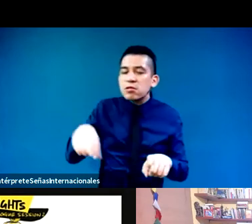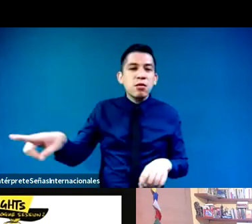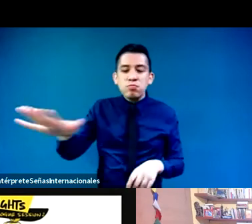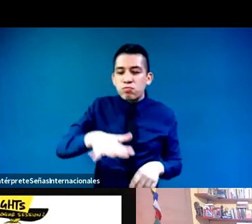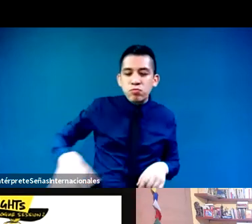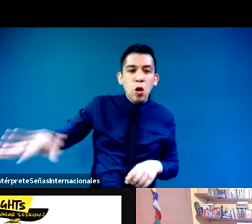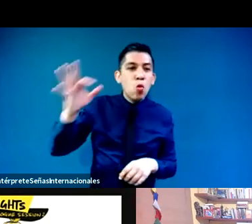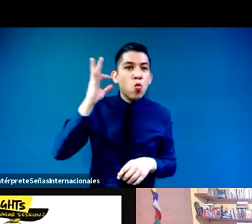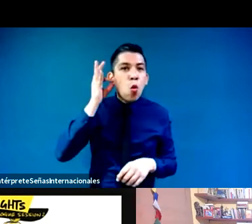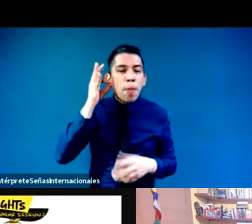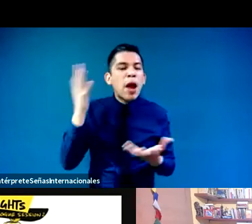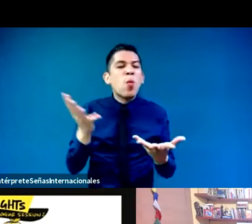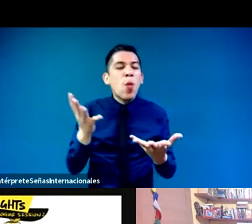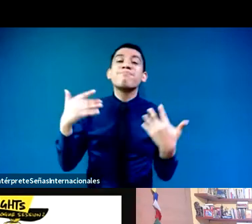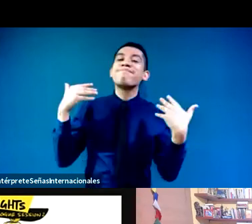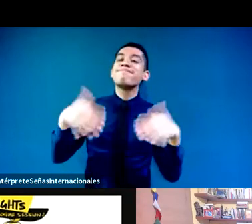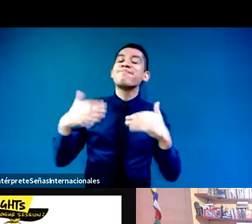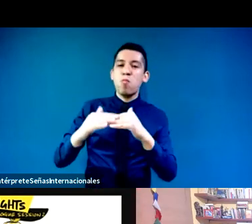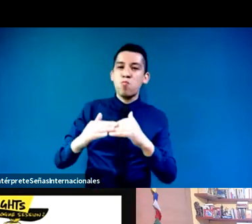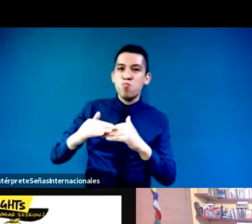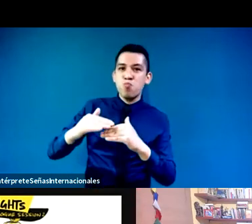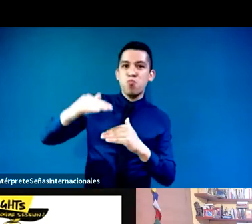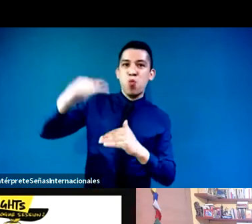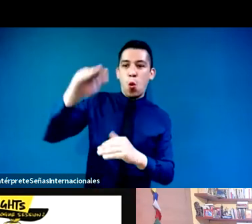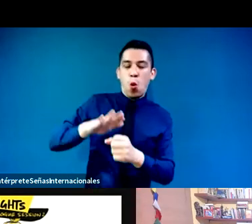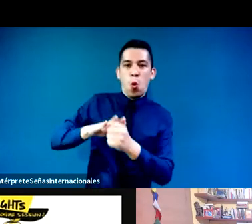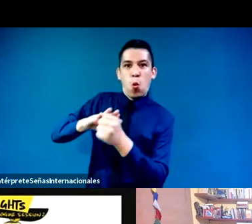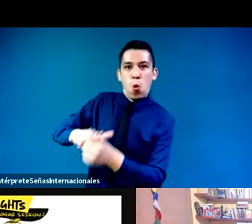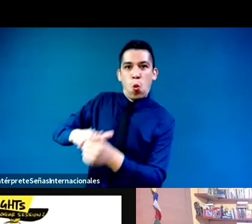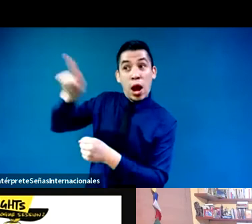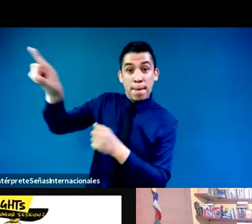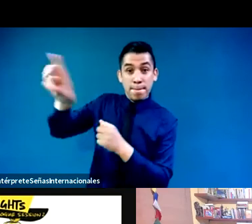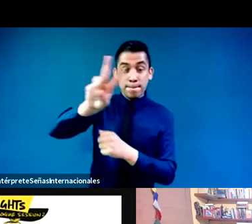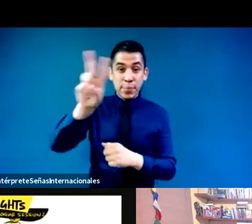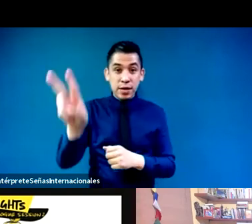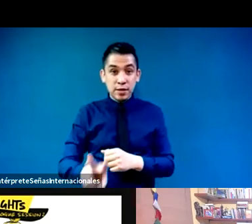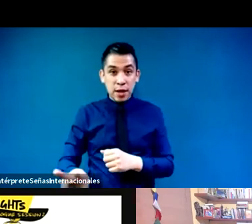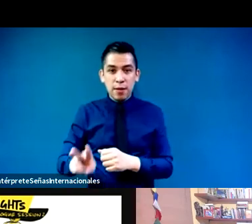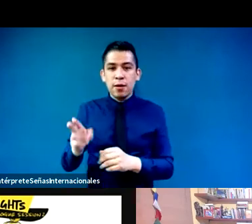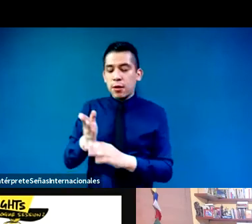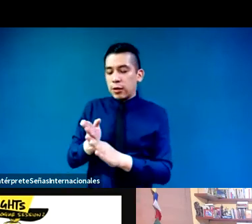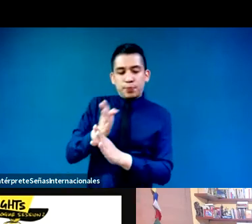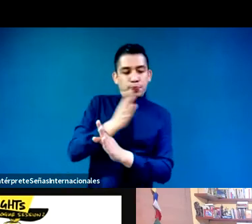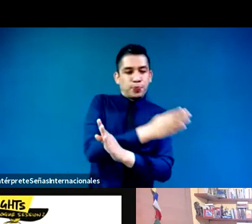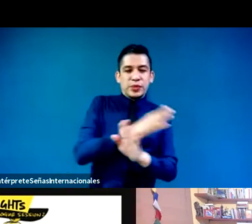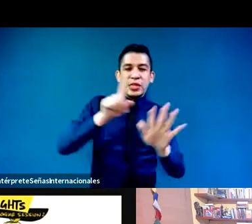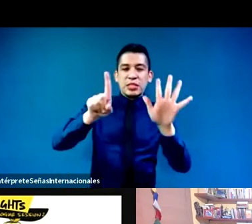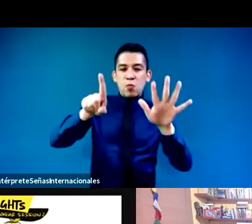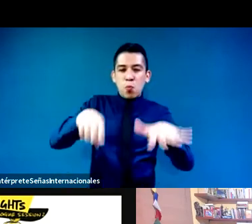the last 6 months. And the rate of domestic violence against women has almost doubled since the beginning of